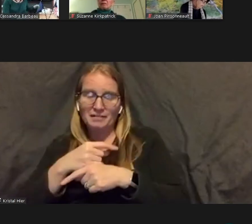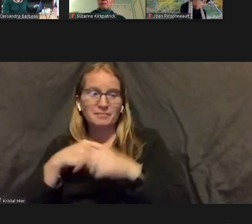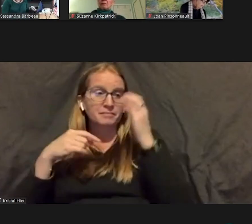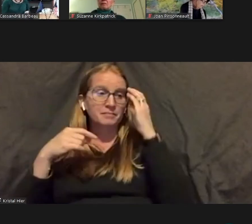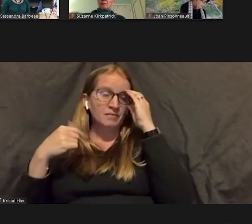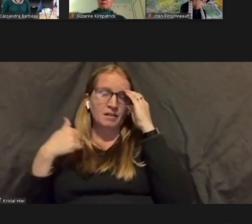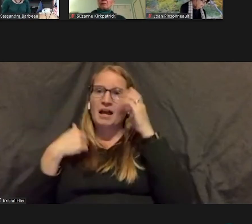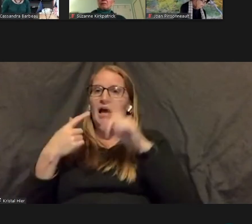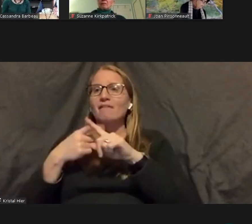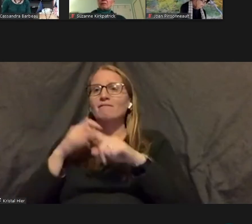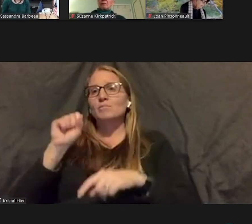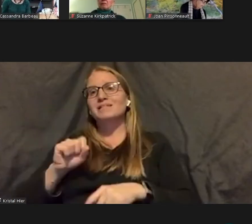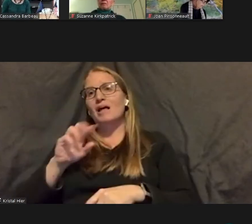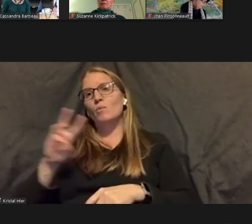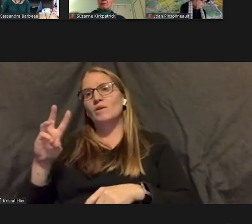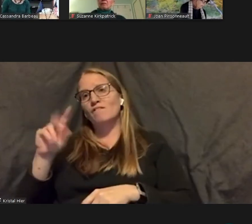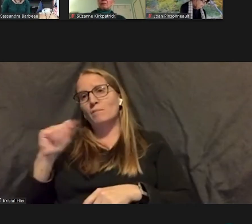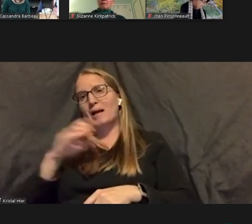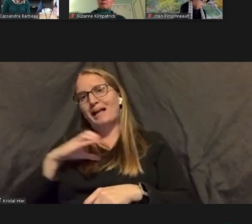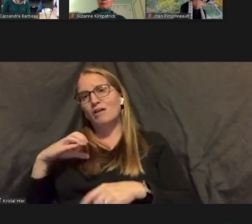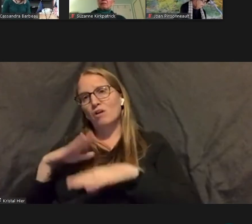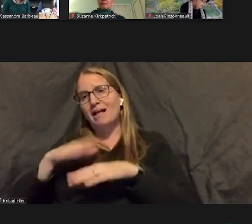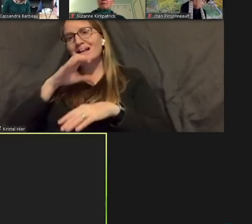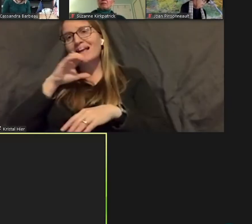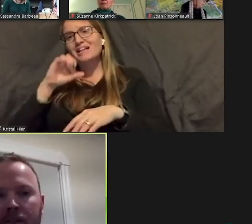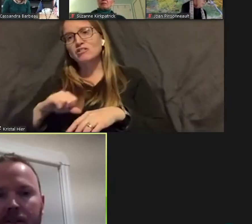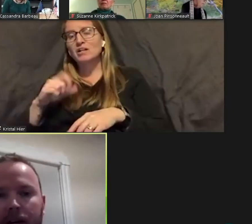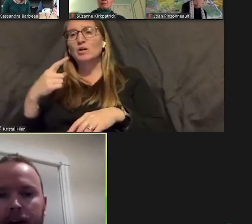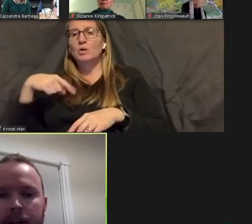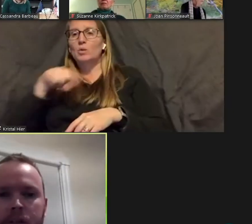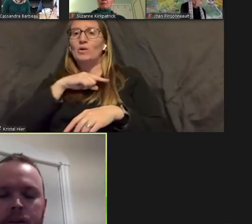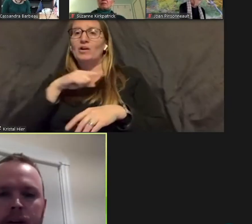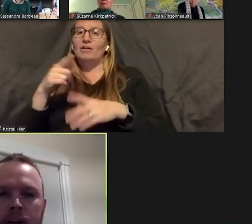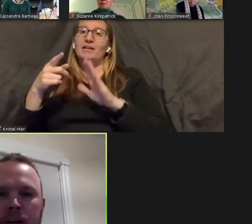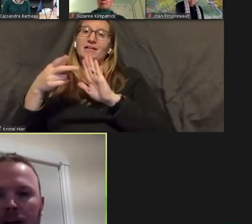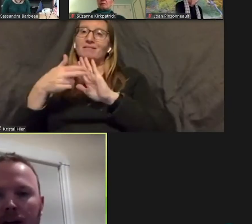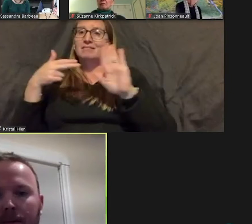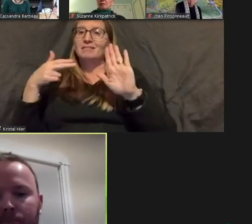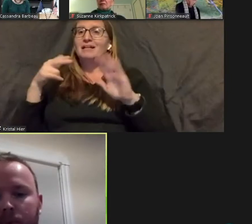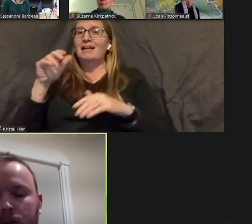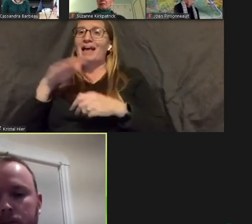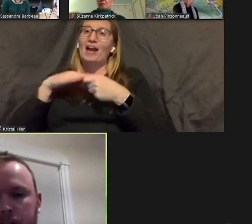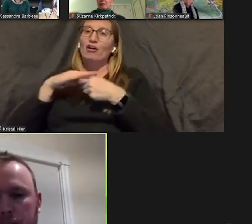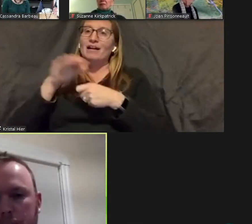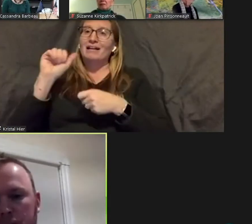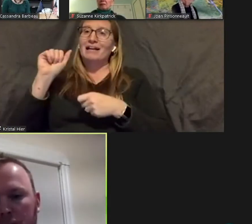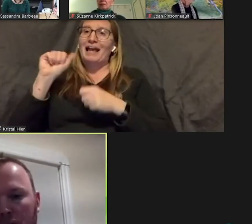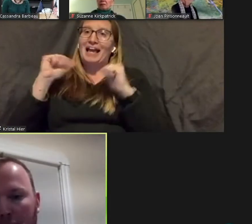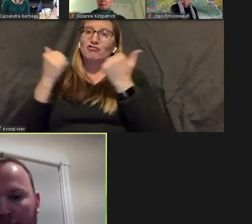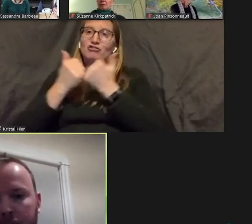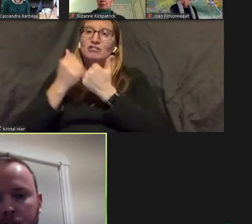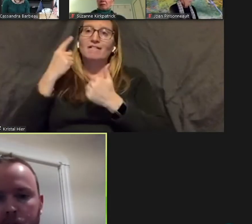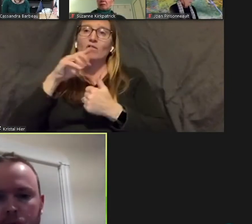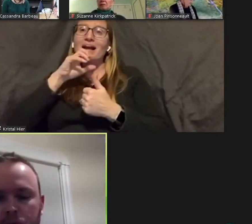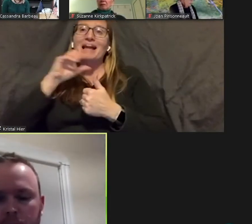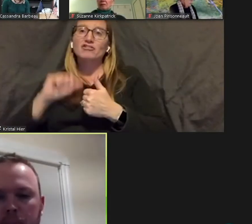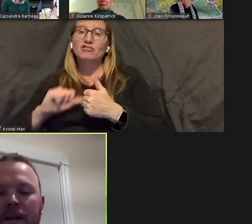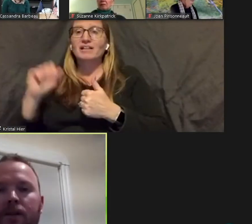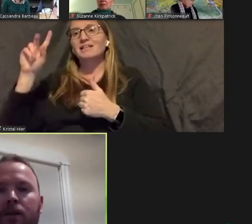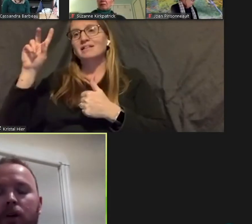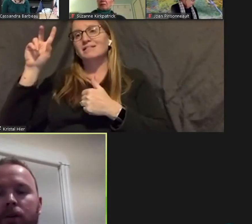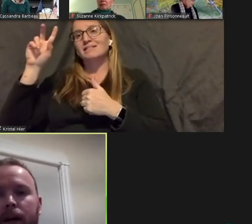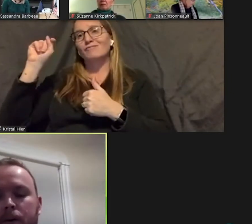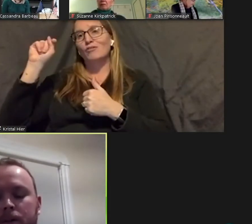the Southwestern Vermont Council on Aging. We are the designated area agency on aging, designated by the state of Vermont to